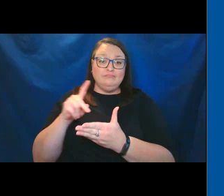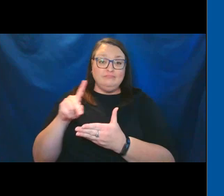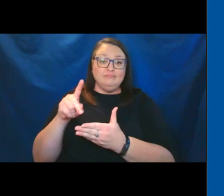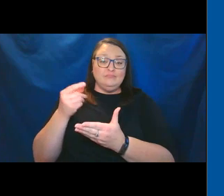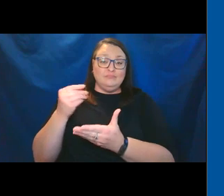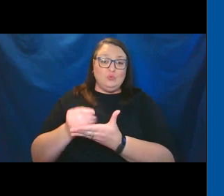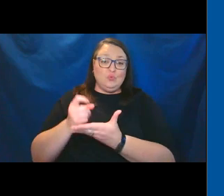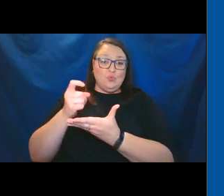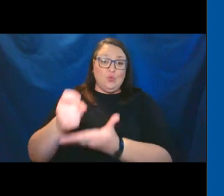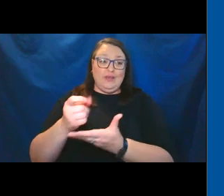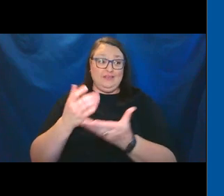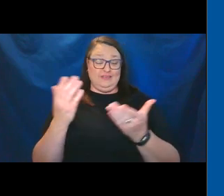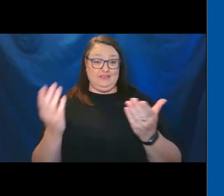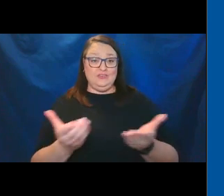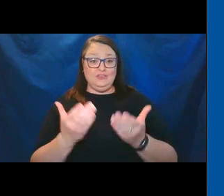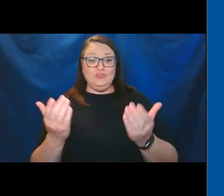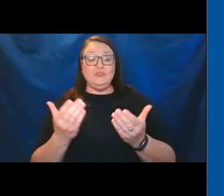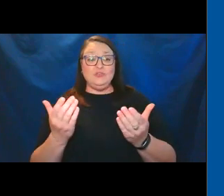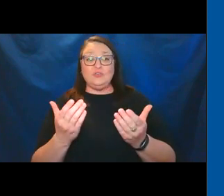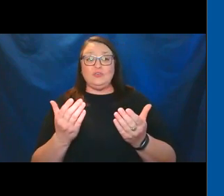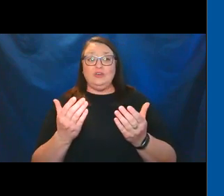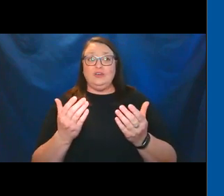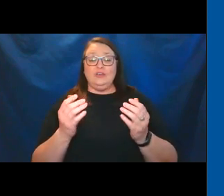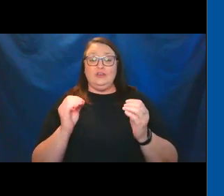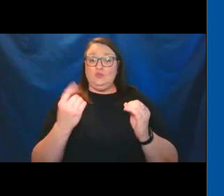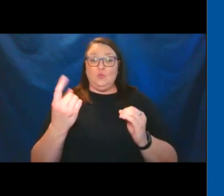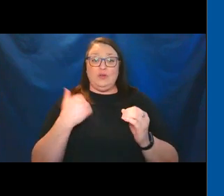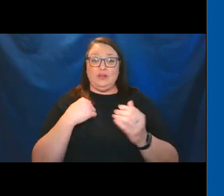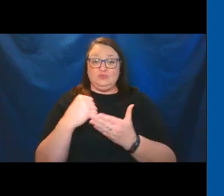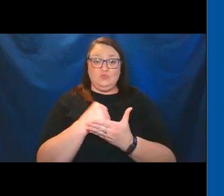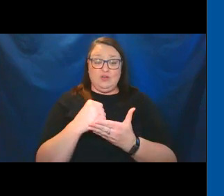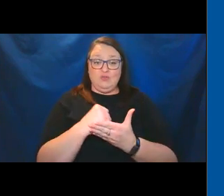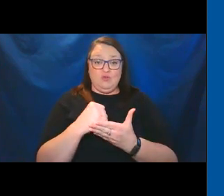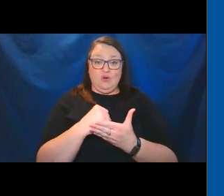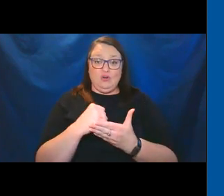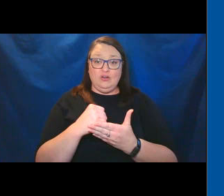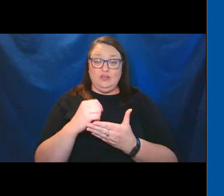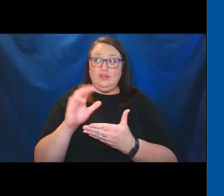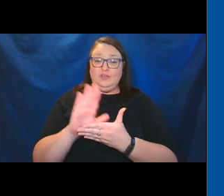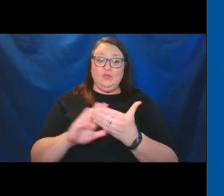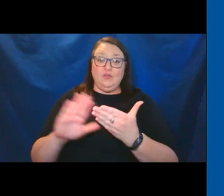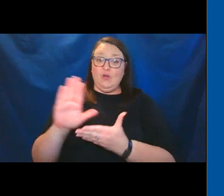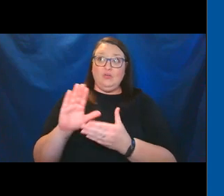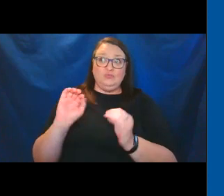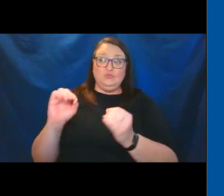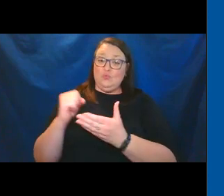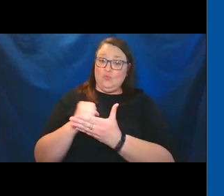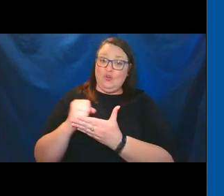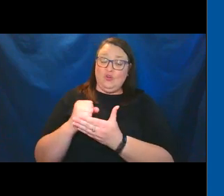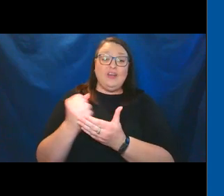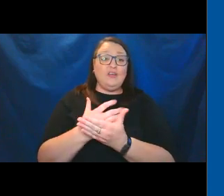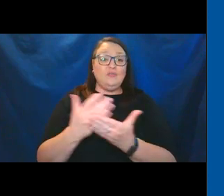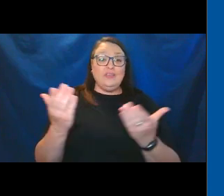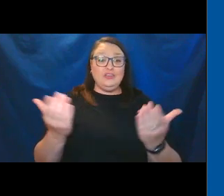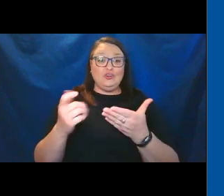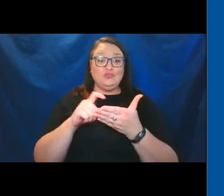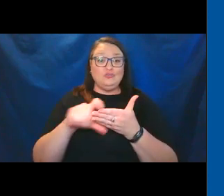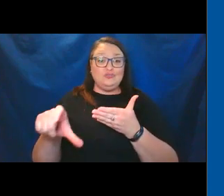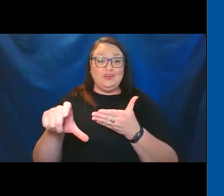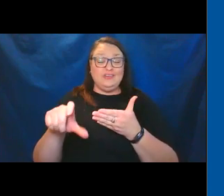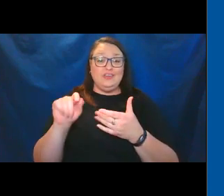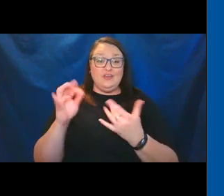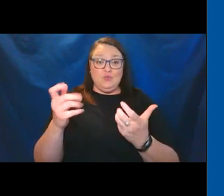nobody has a credit card in the government. The college, we don't have a credit card. Everything's by check. If you want to write a check to someone, you got to have